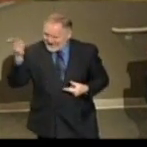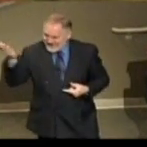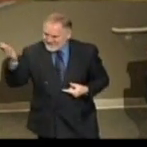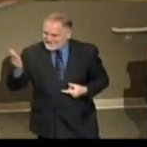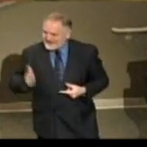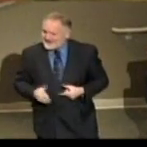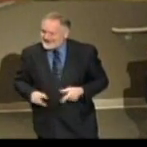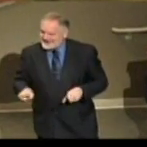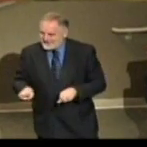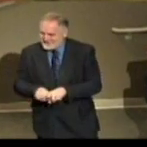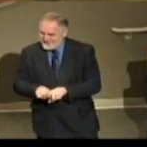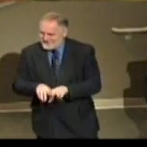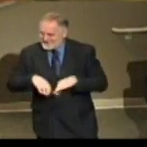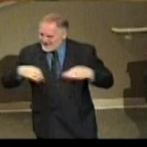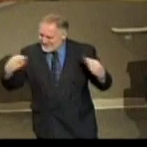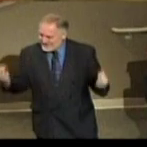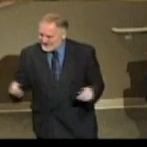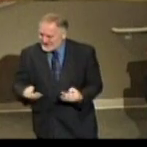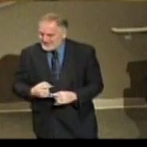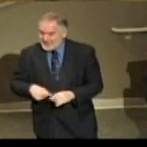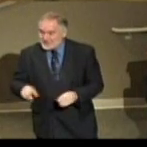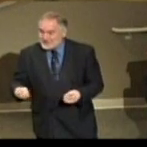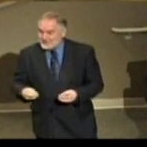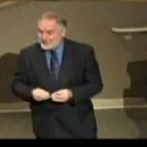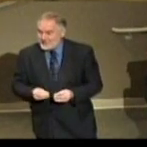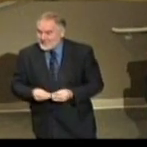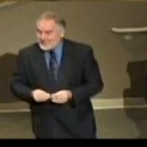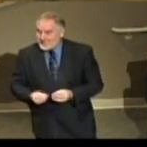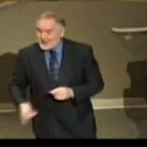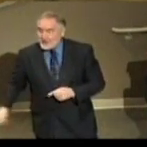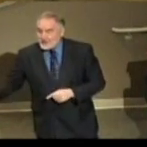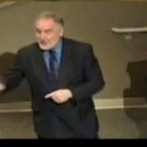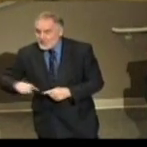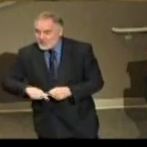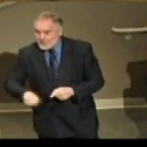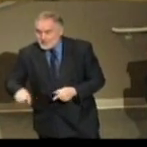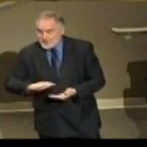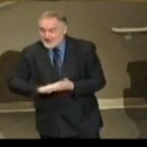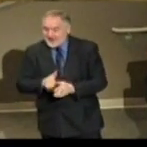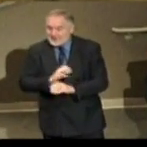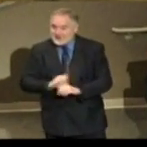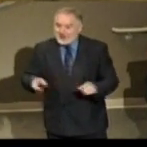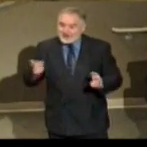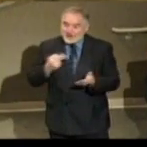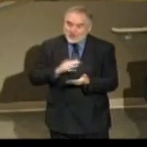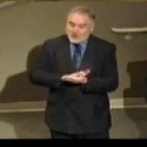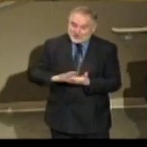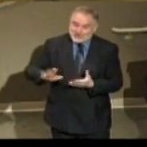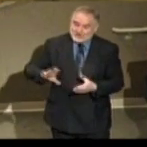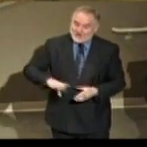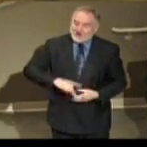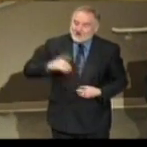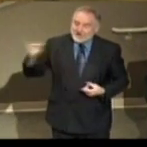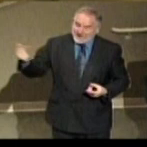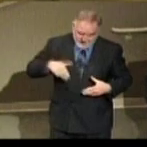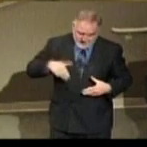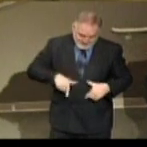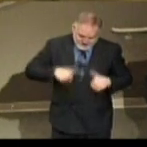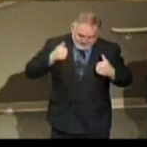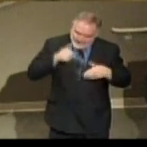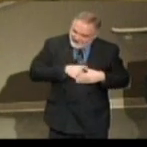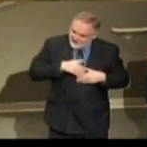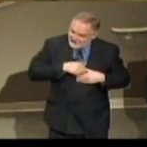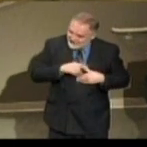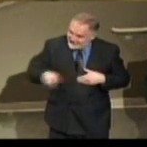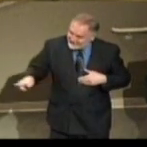family. But there's more. The day you got saved, the Holy Spirit took residence in you. He's